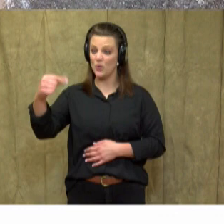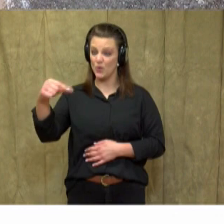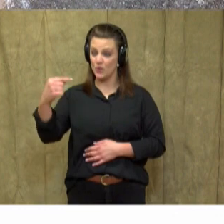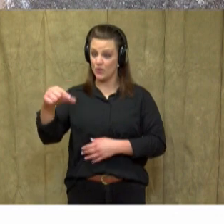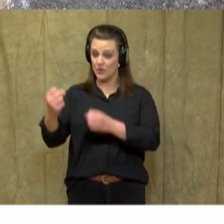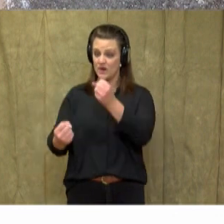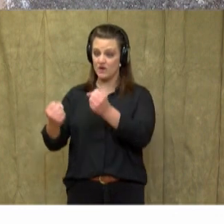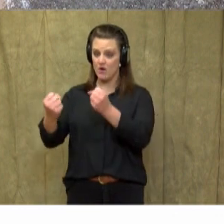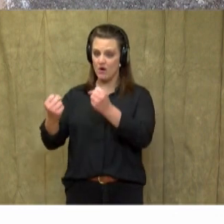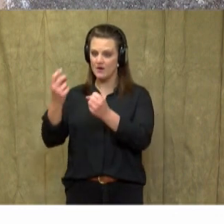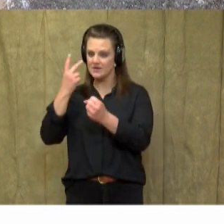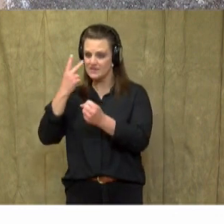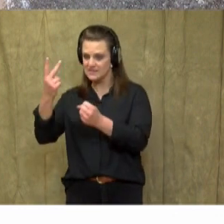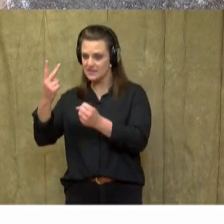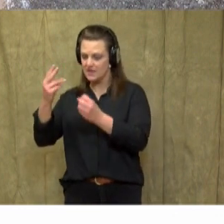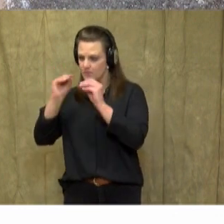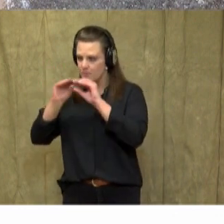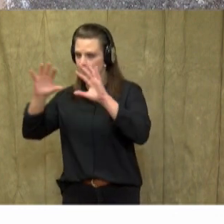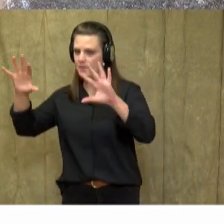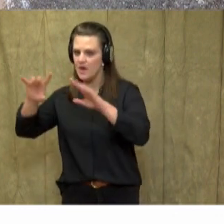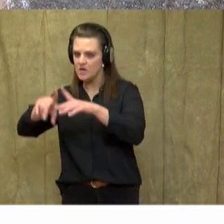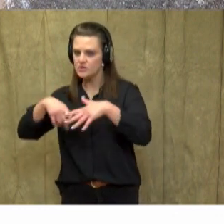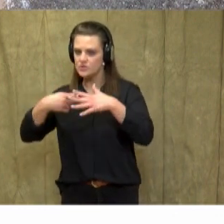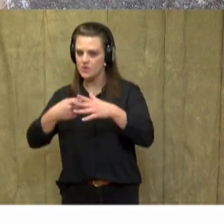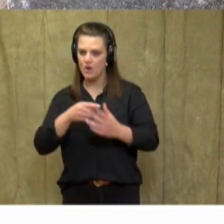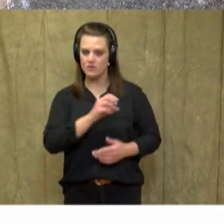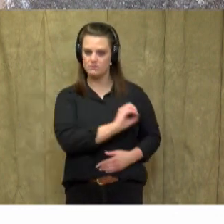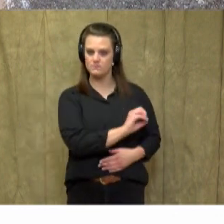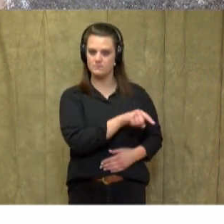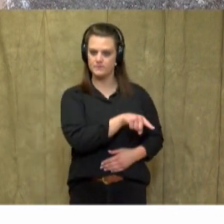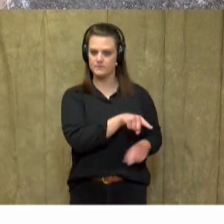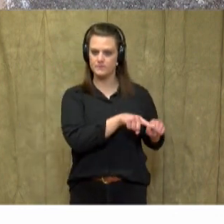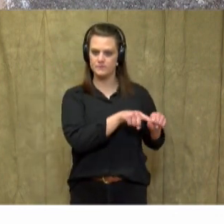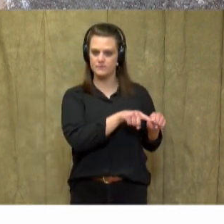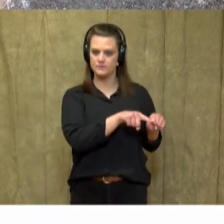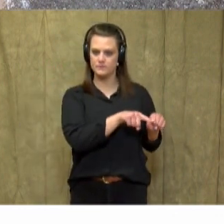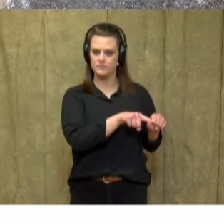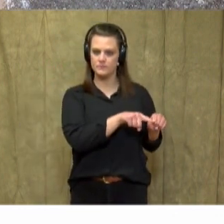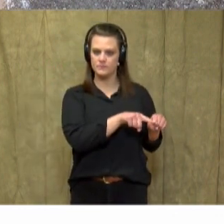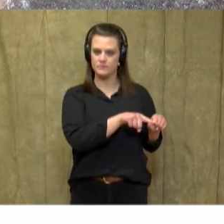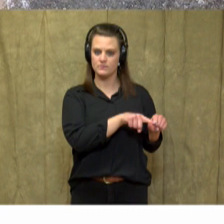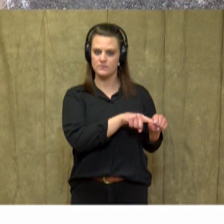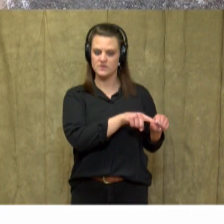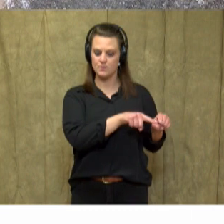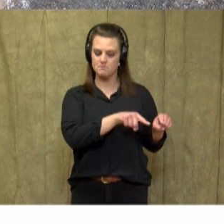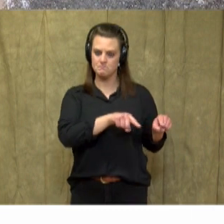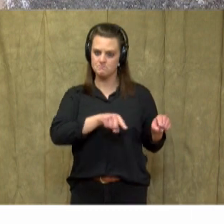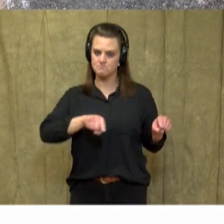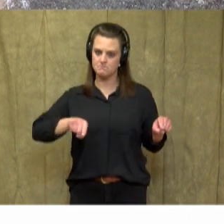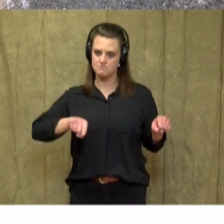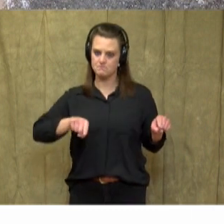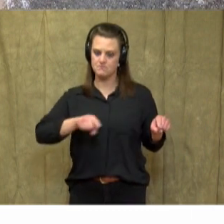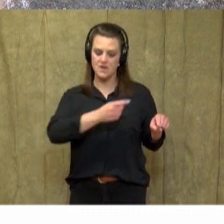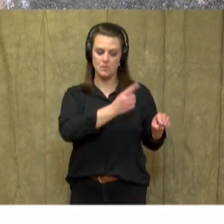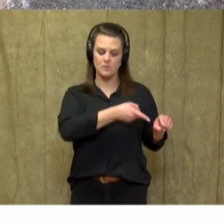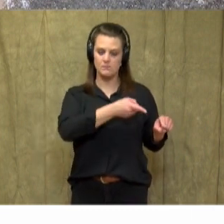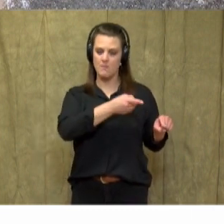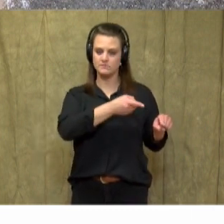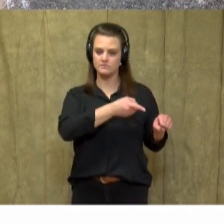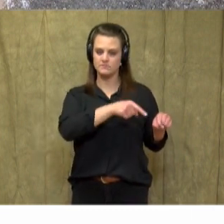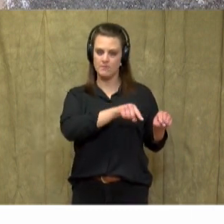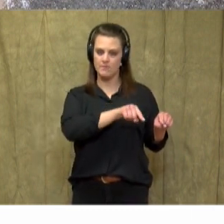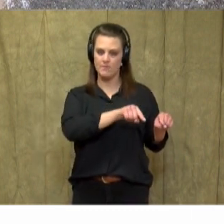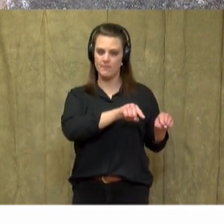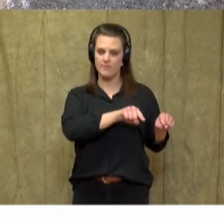if you can see well, we start at the origin. My children moved over on the x-axis 1